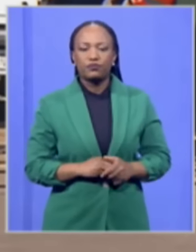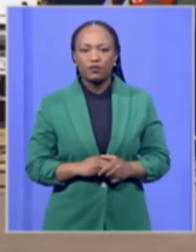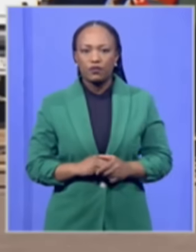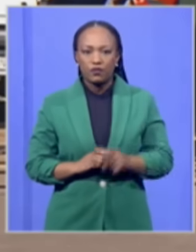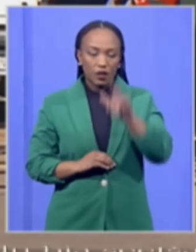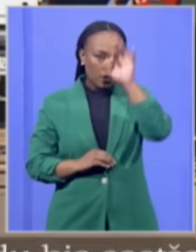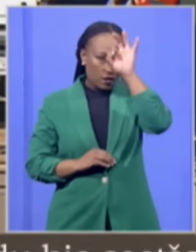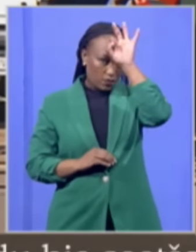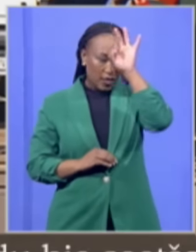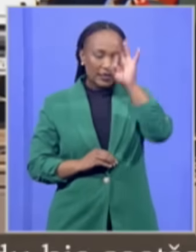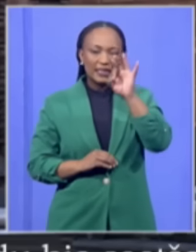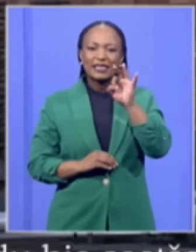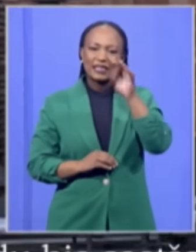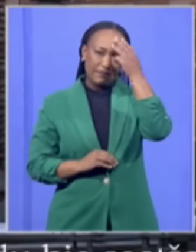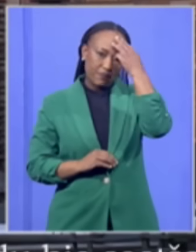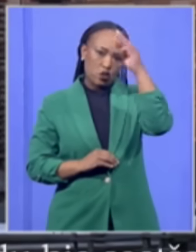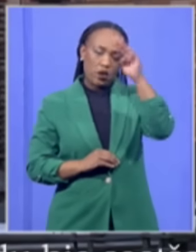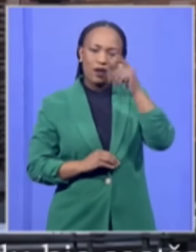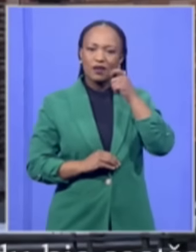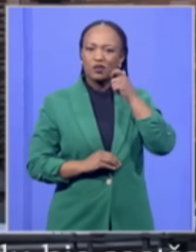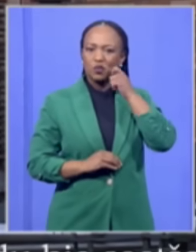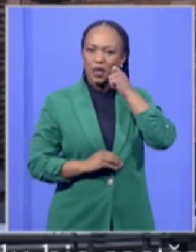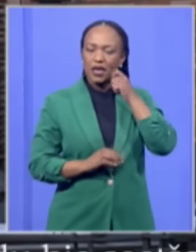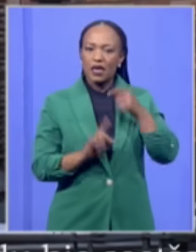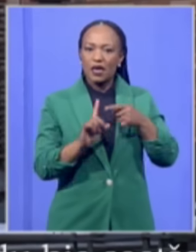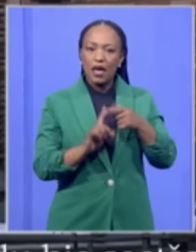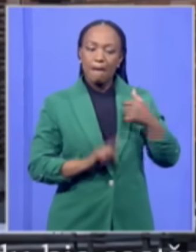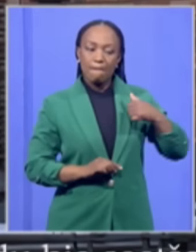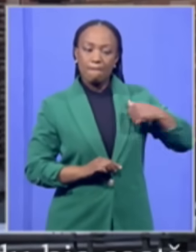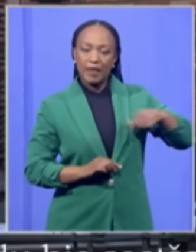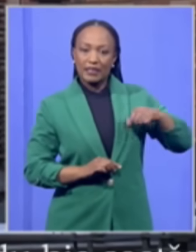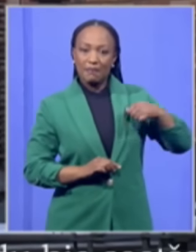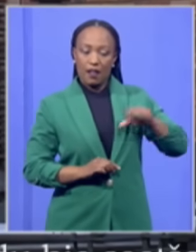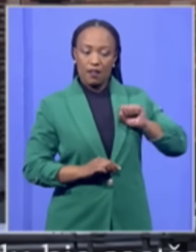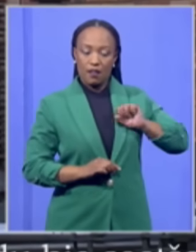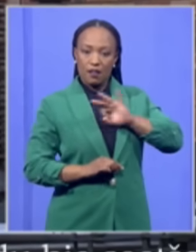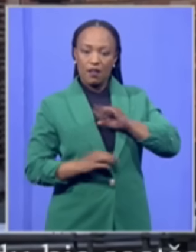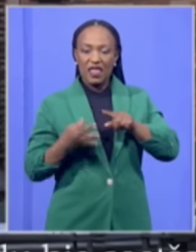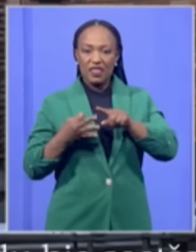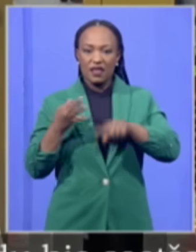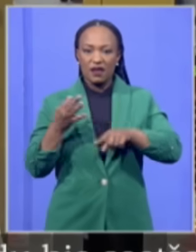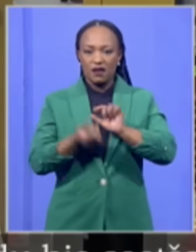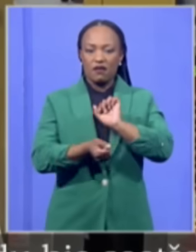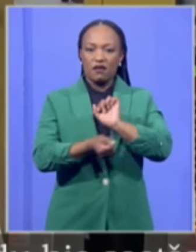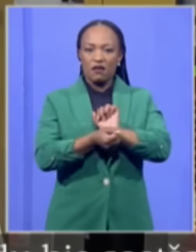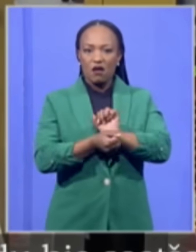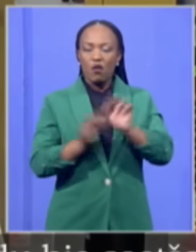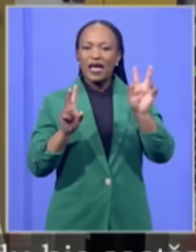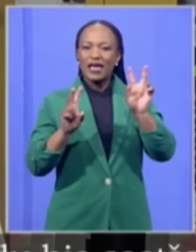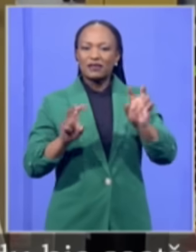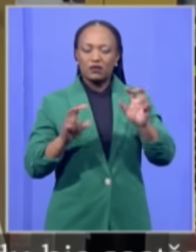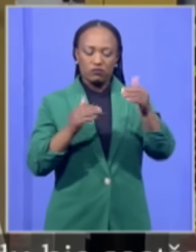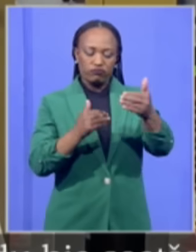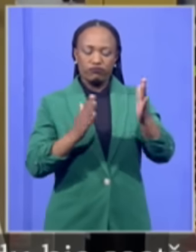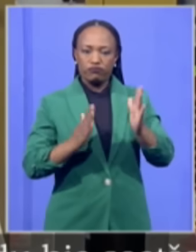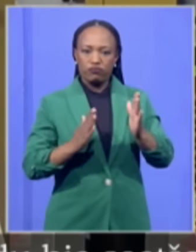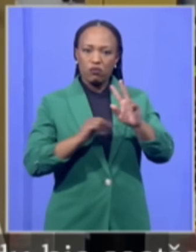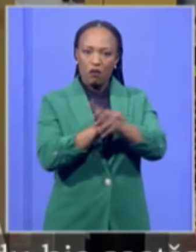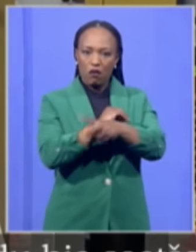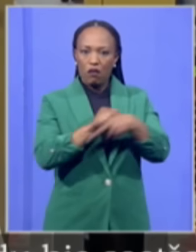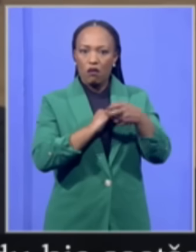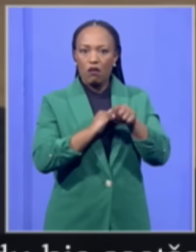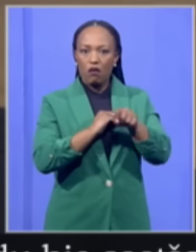Maphodisa a ka tshwane a golegile bahlankedi ba bararo ba masepala ka lebaka la bogodu bja sedirišwa sa go fetoša mohlagase ba transformer gomme go letšetša